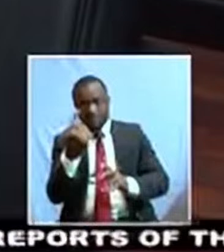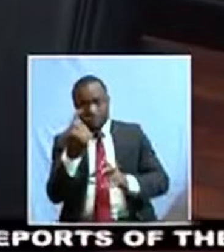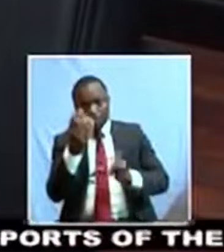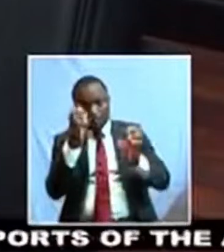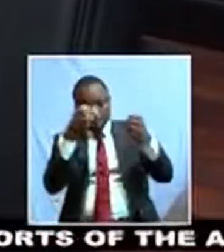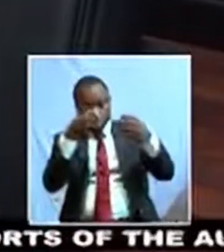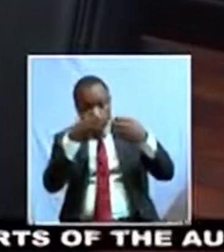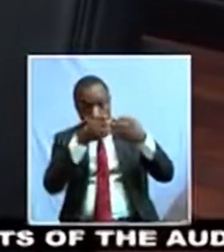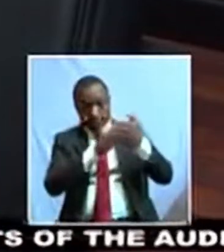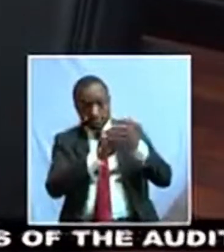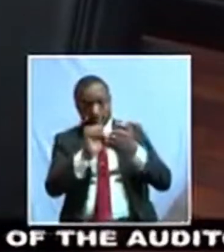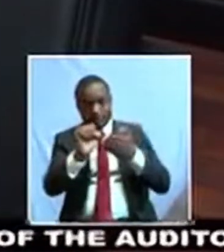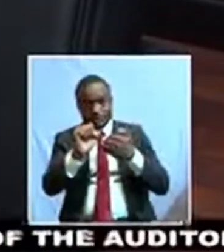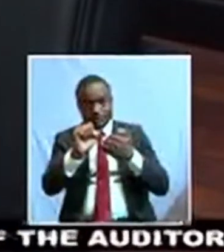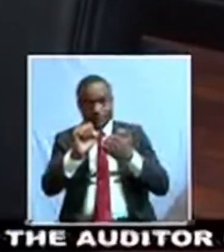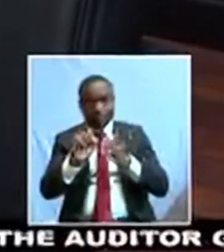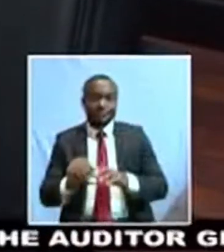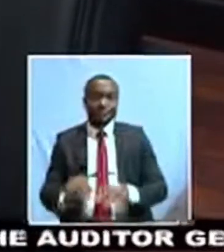statement of account.